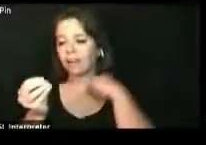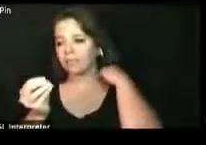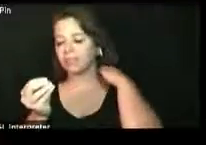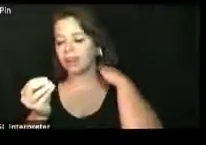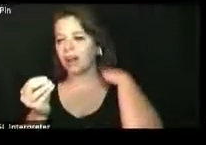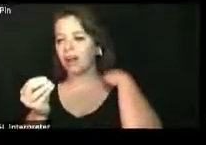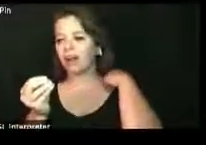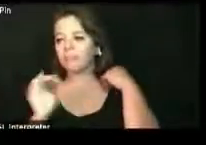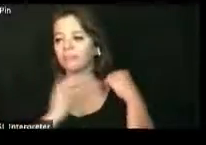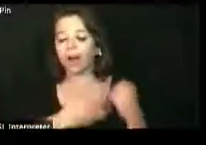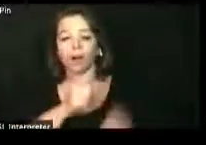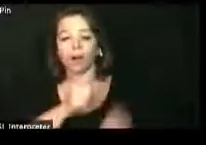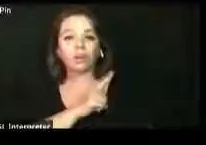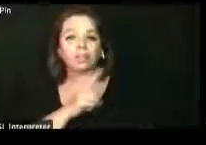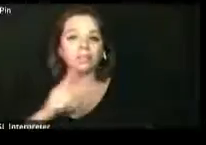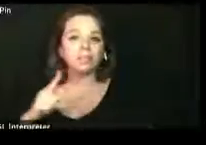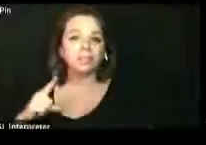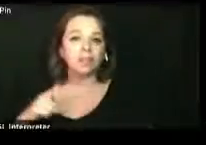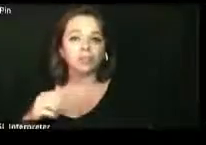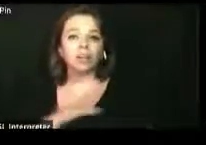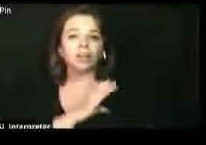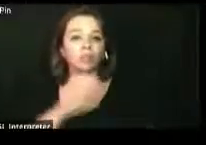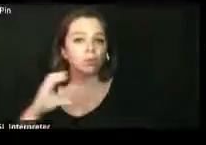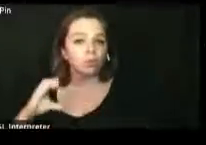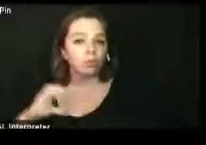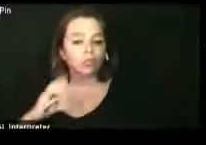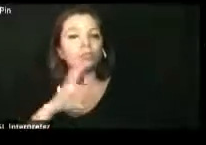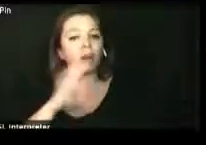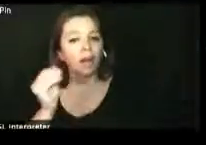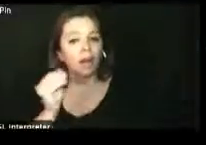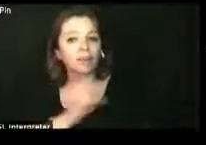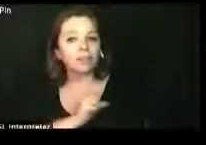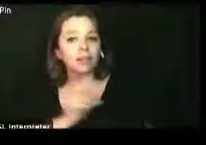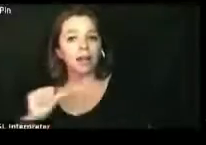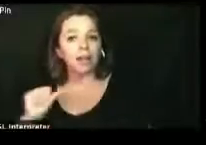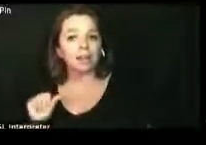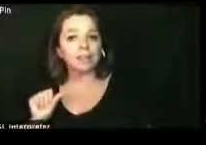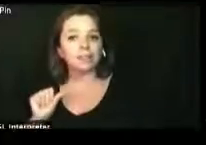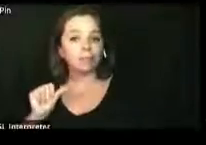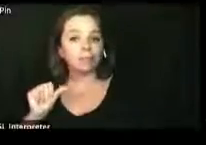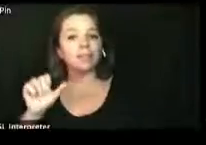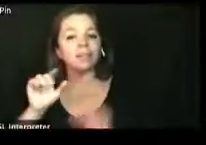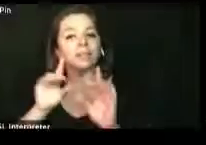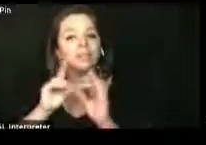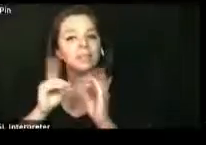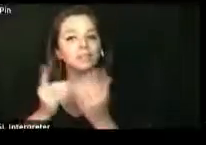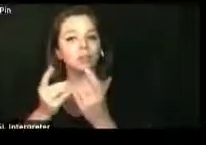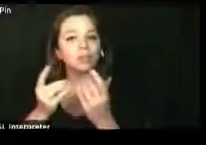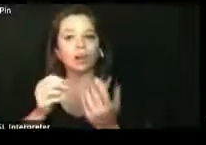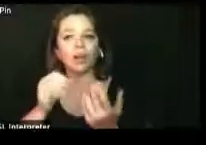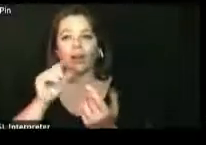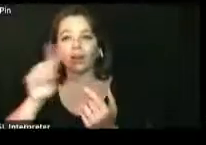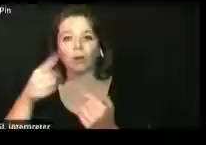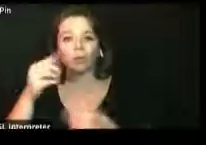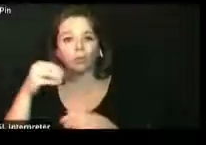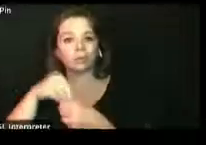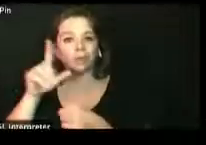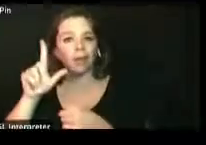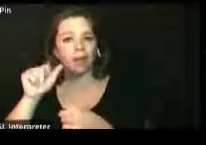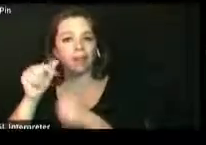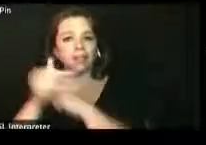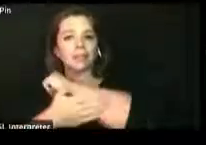our legislative, congressional, and assembly districts happen to be in not only LA County, but